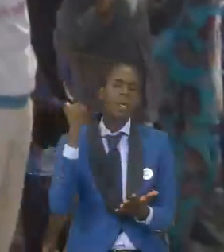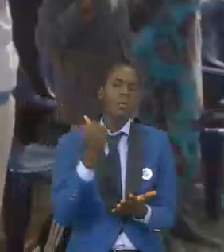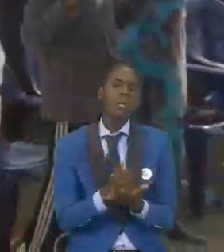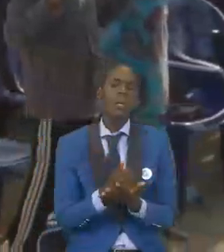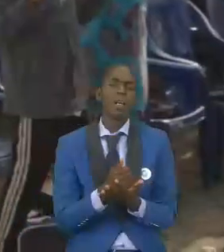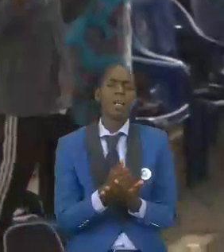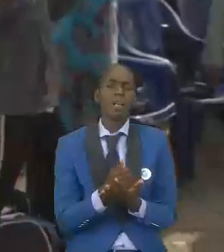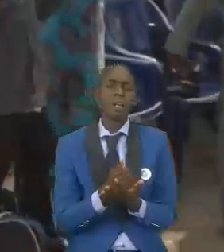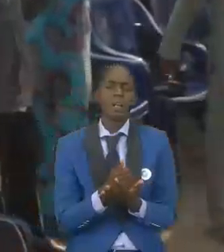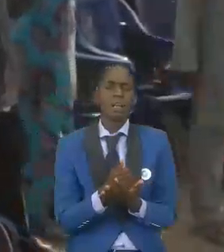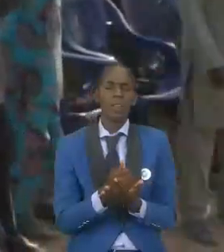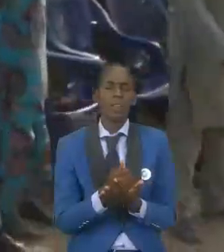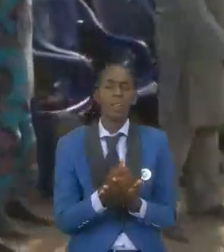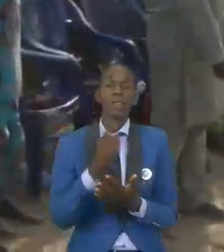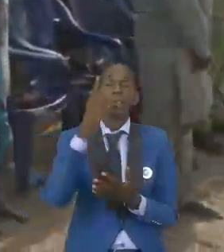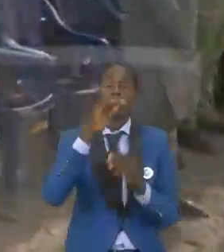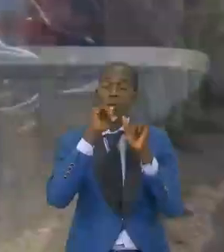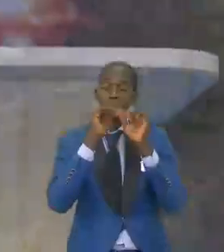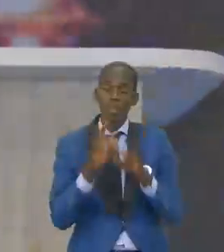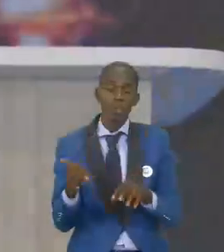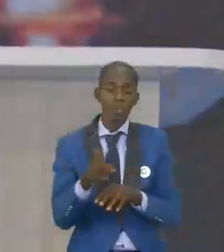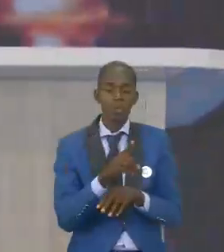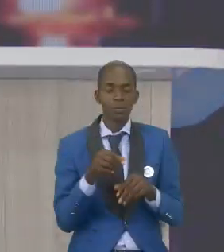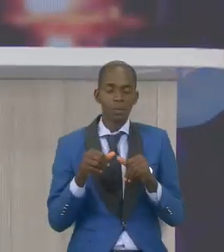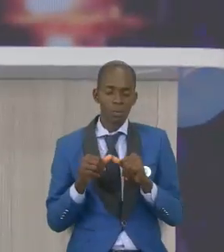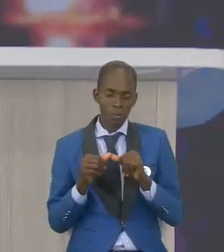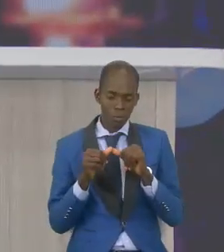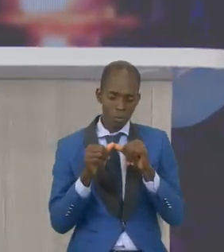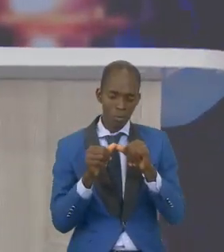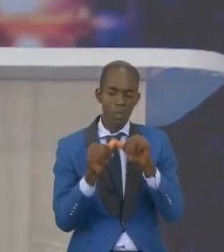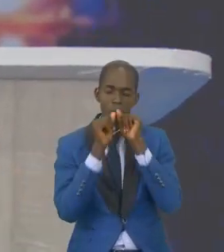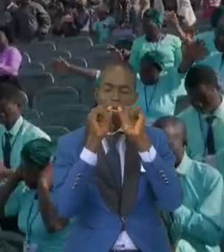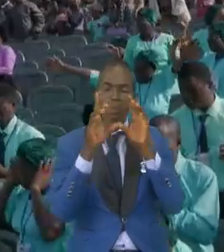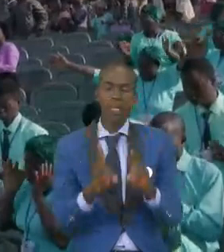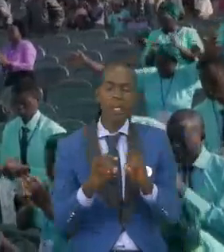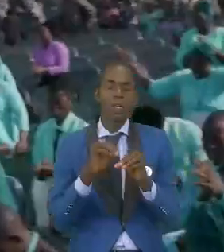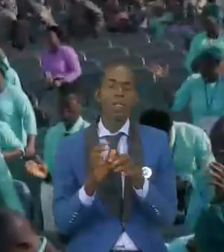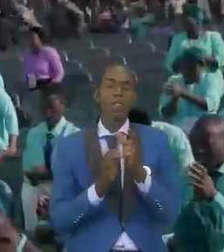God bless you. Remain blessed.